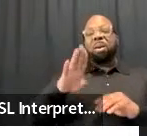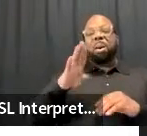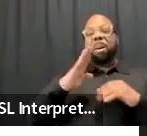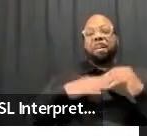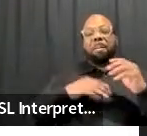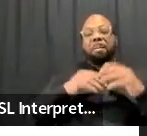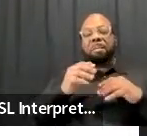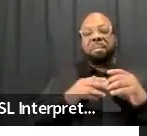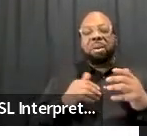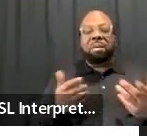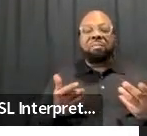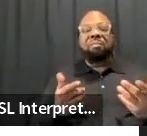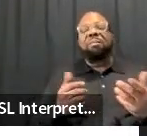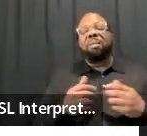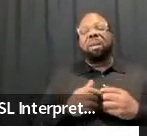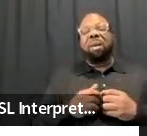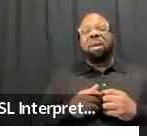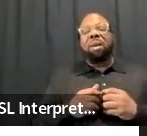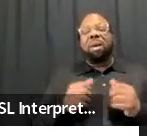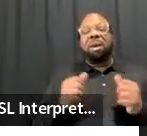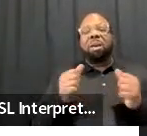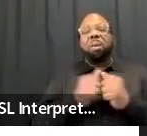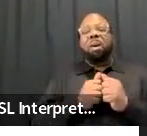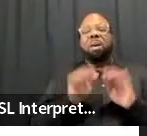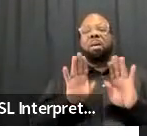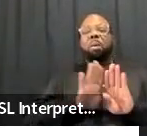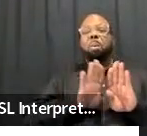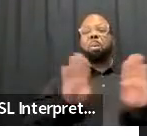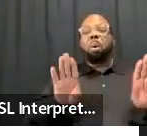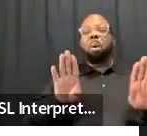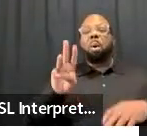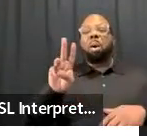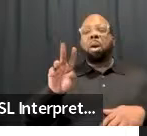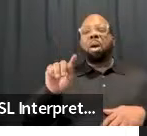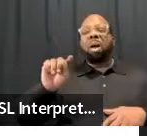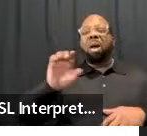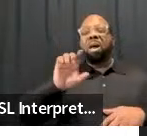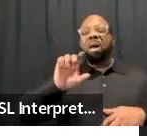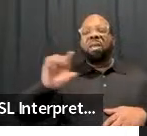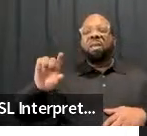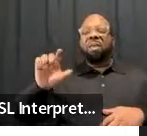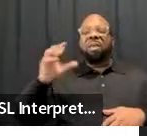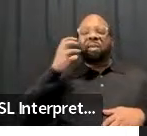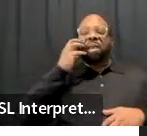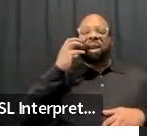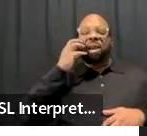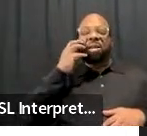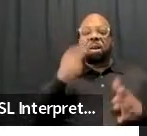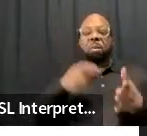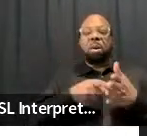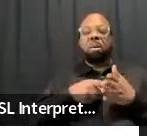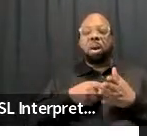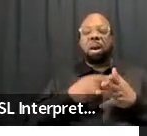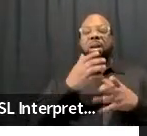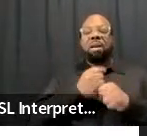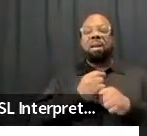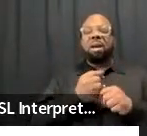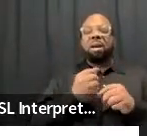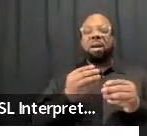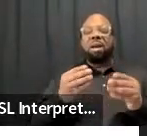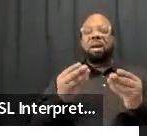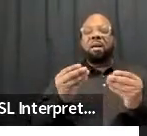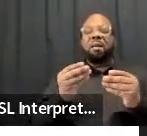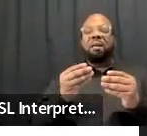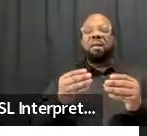funny business, I guess you could say, with wall thickness. The requirements to get that floor area are pretty